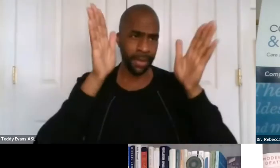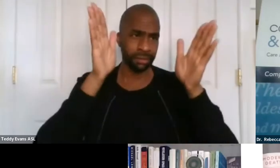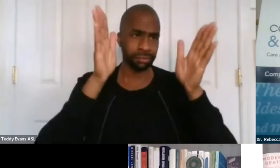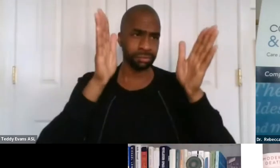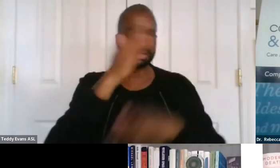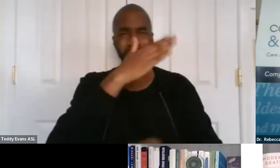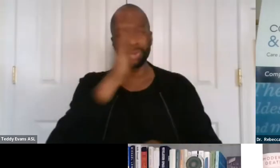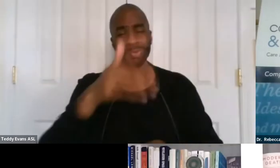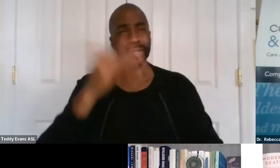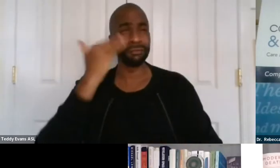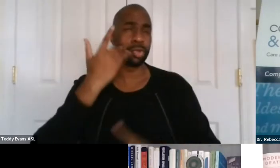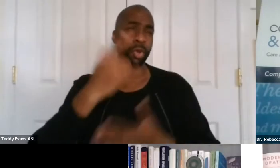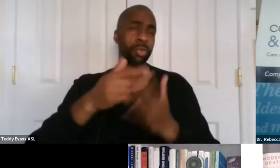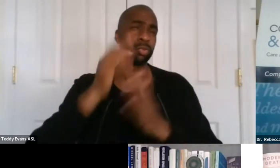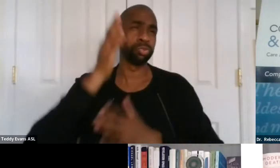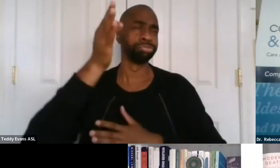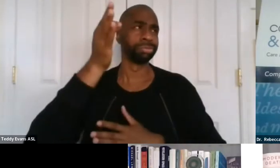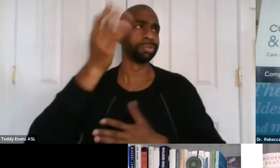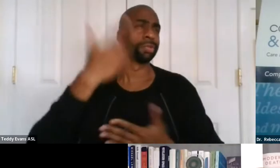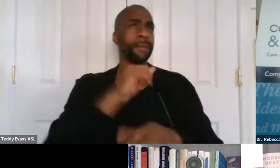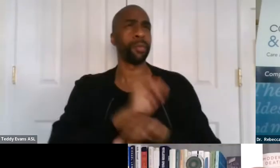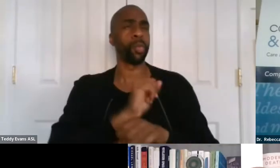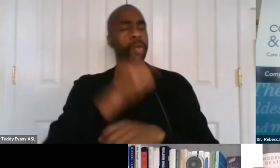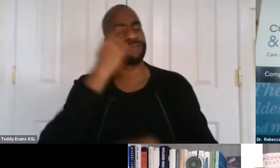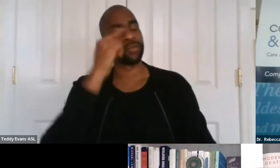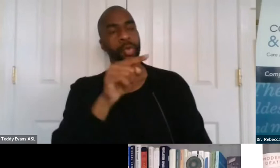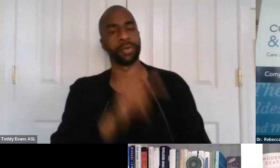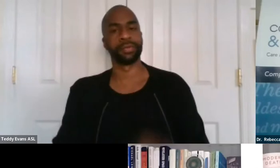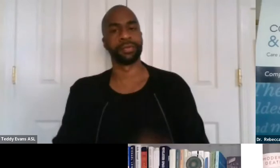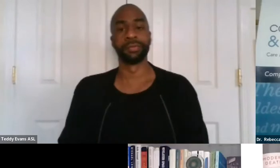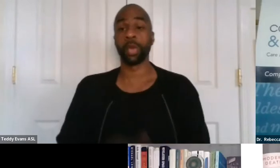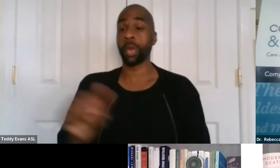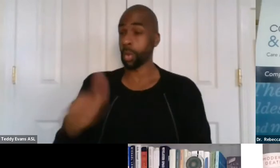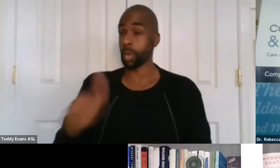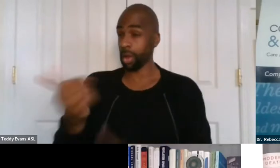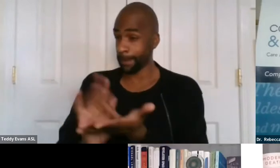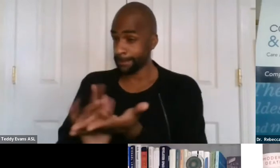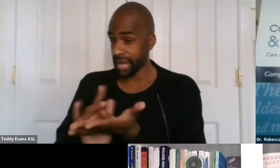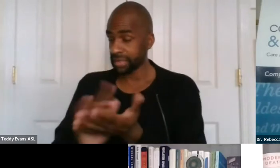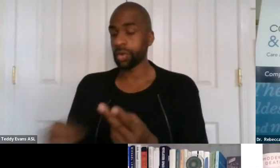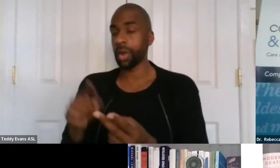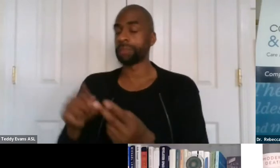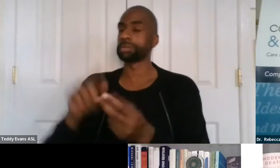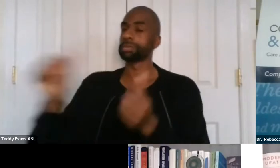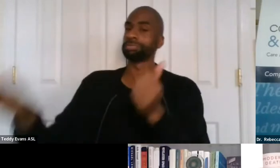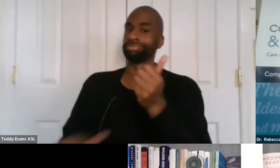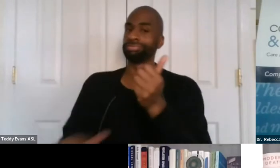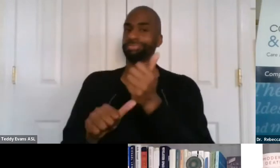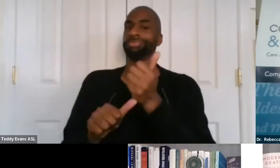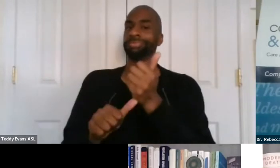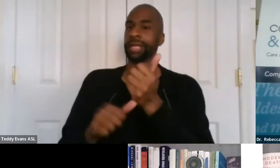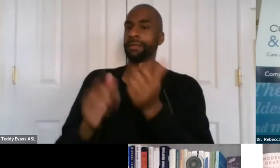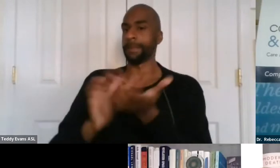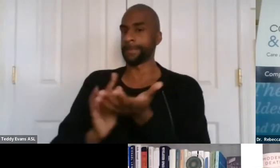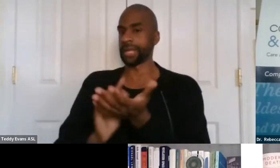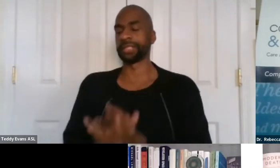know, as far as alternative or complementary medicine is concerned, you know, I think I'm always, you